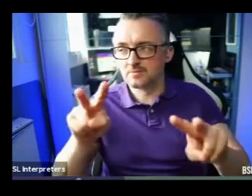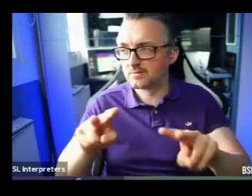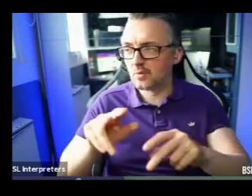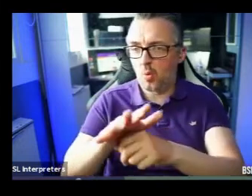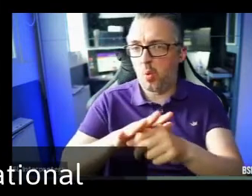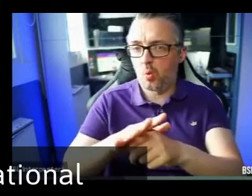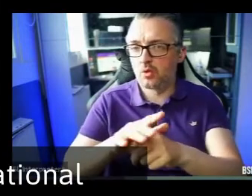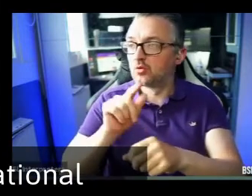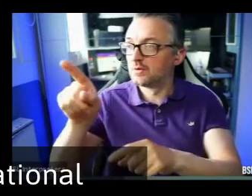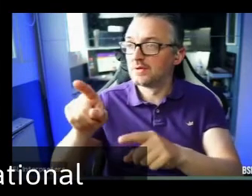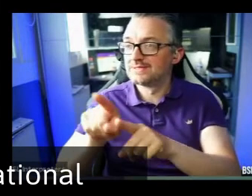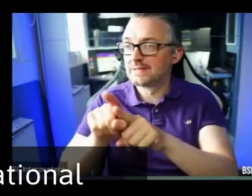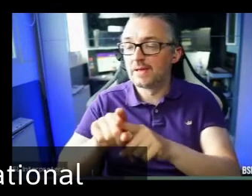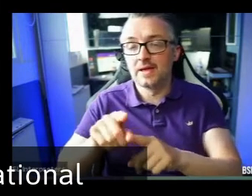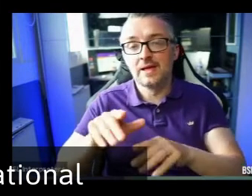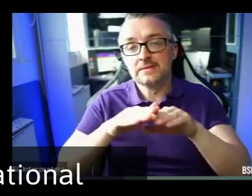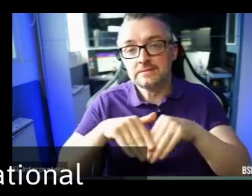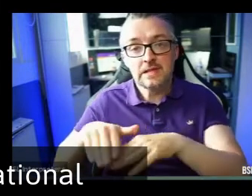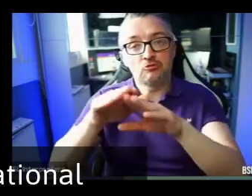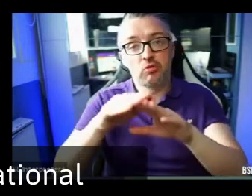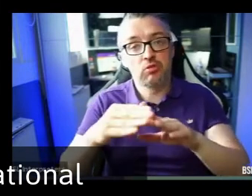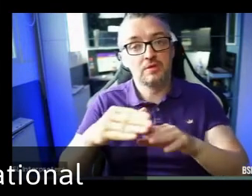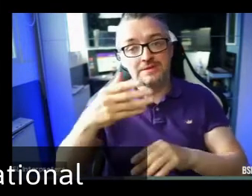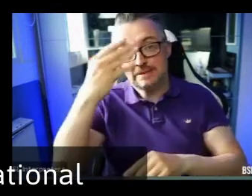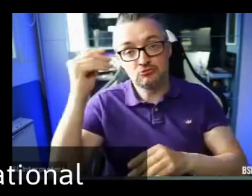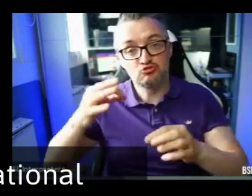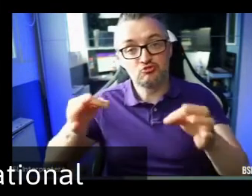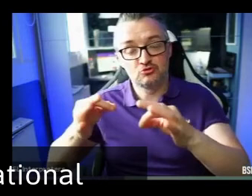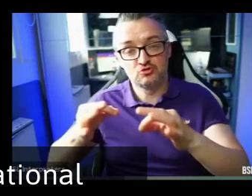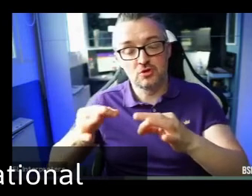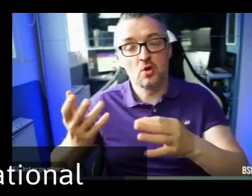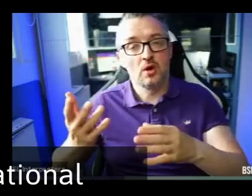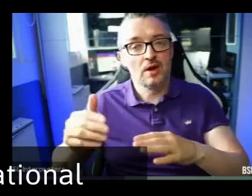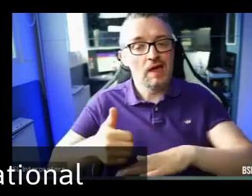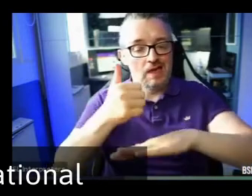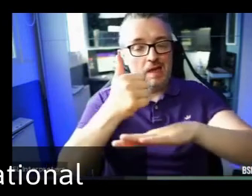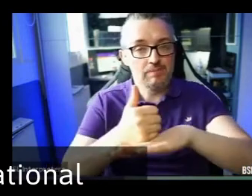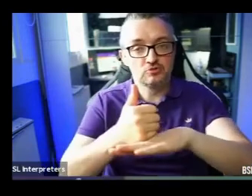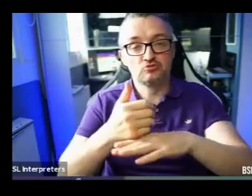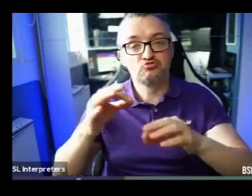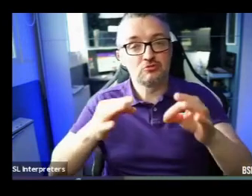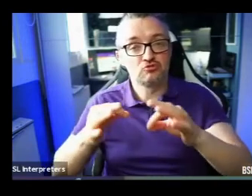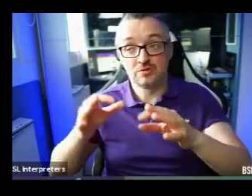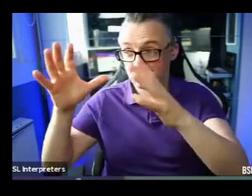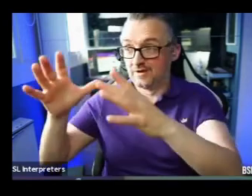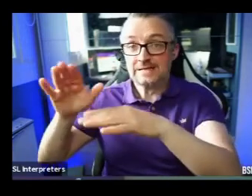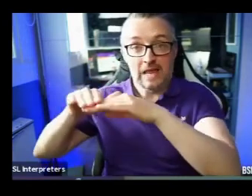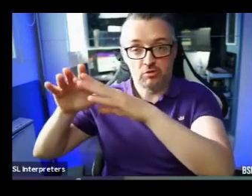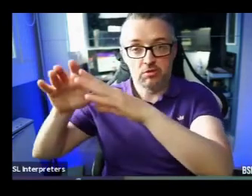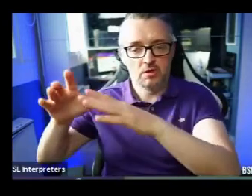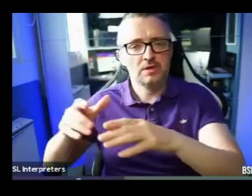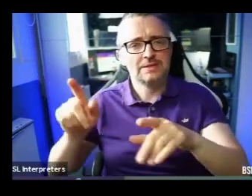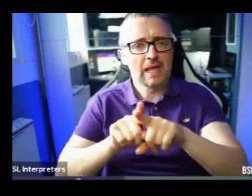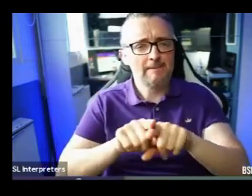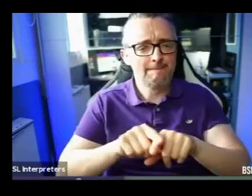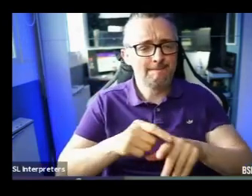locally a sort of like a replication of the national dementia strategies and an implementation strategy locally to be delivered